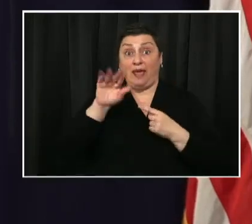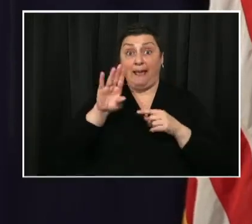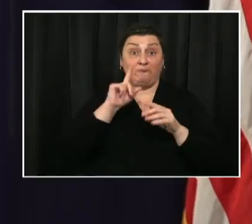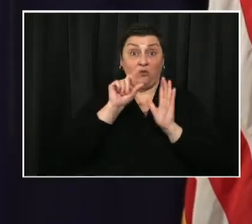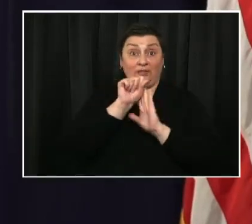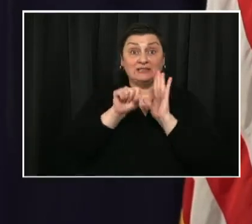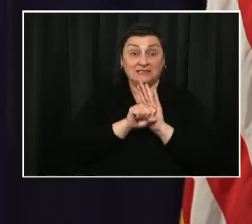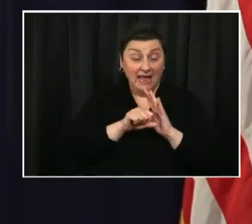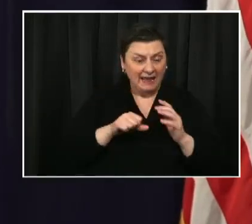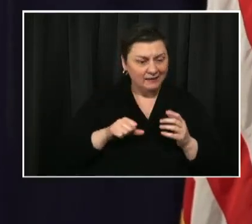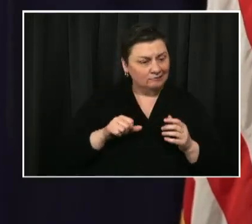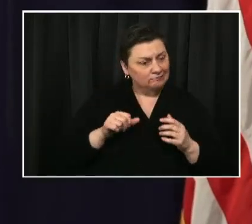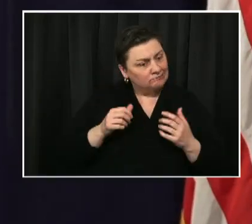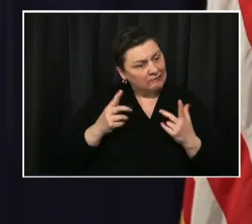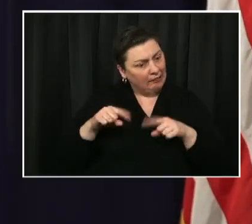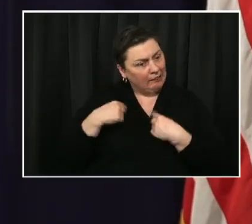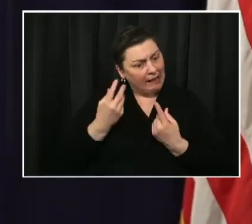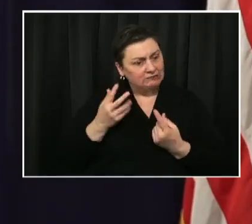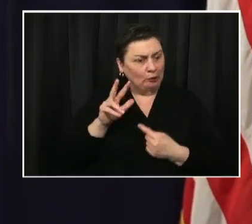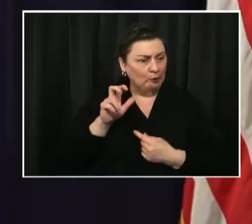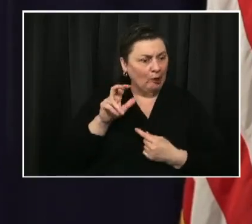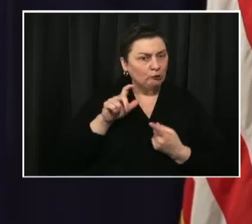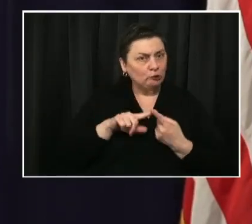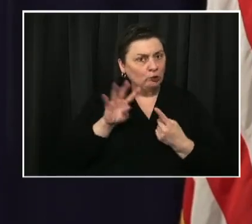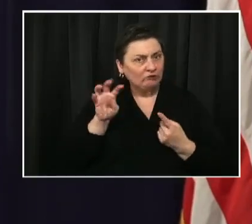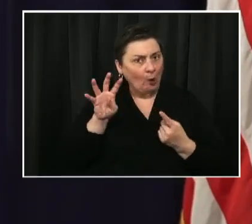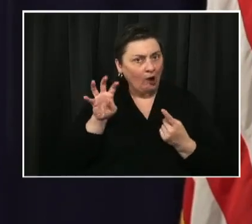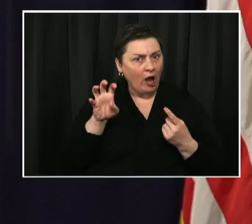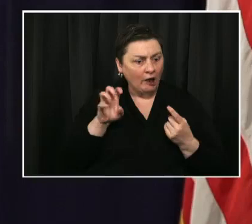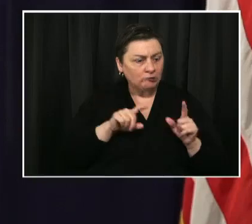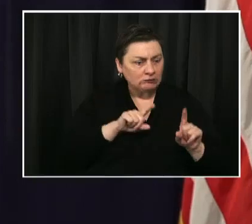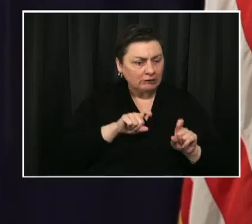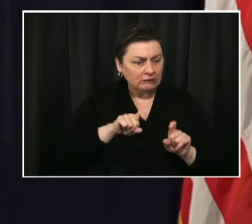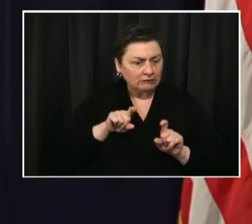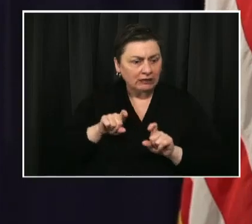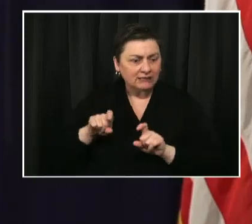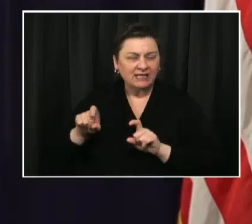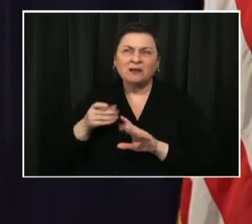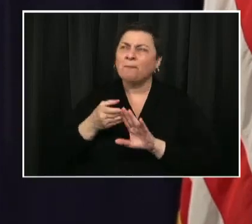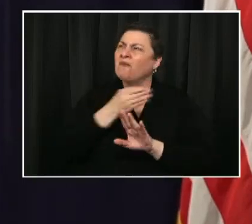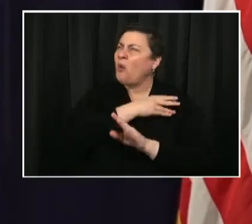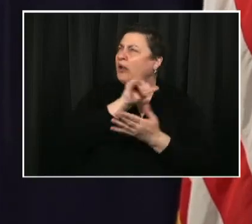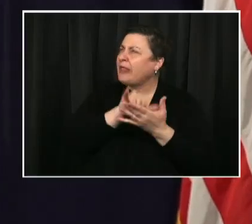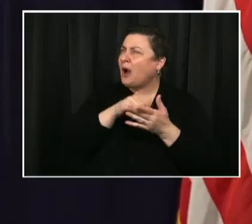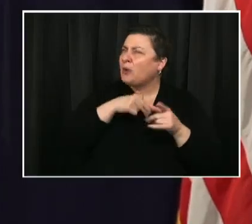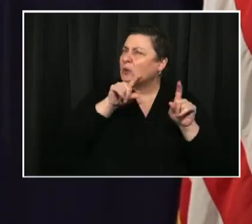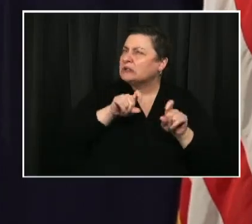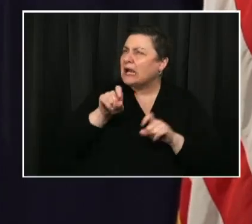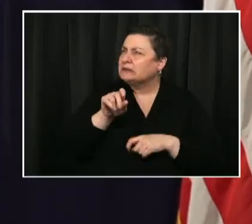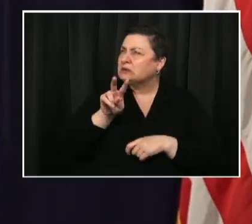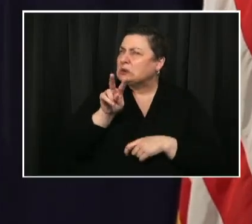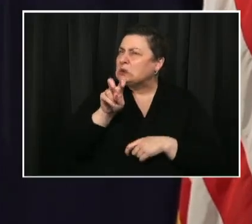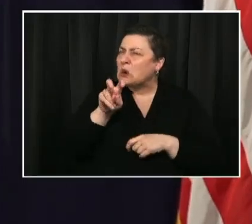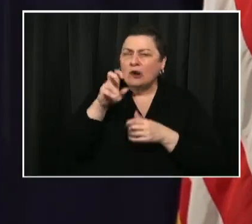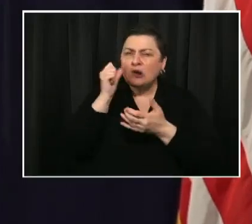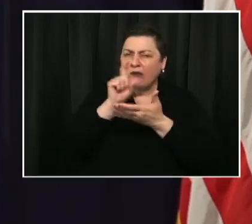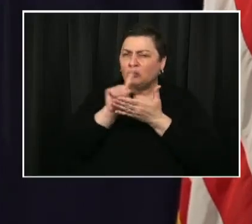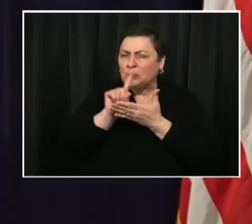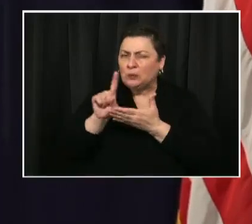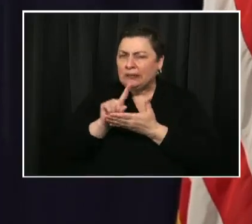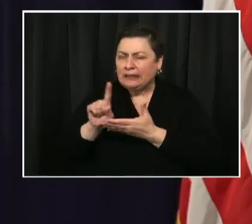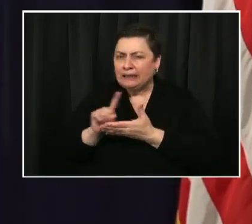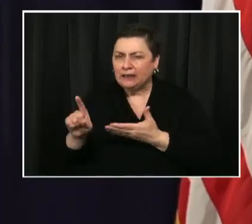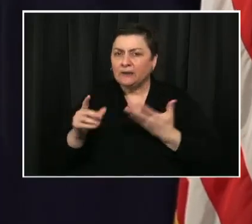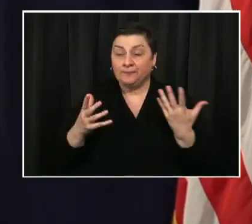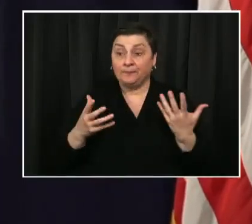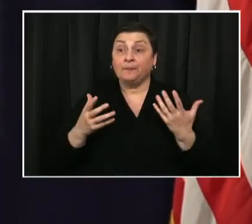weeks, it's been 300 to 400. Before that, we were doing closer to 200 or even less, a little less than 200 per week. And so because of